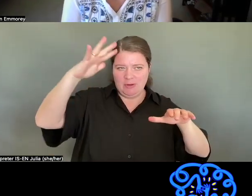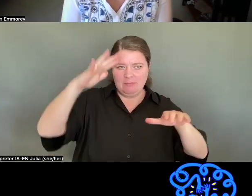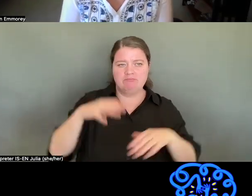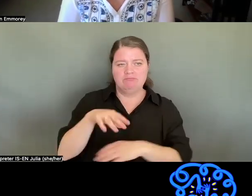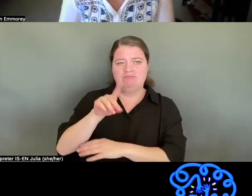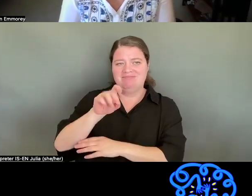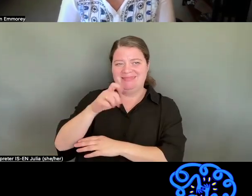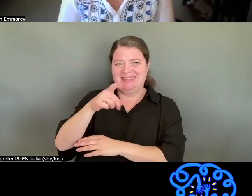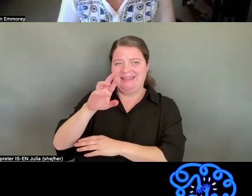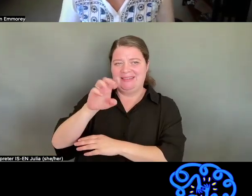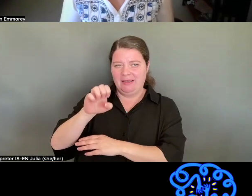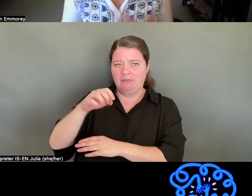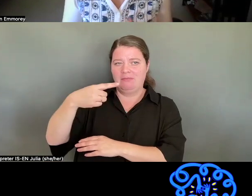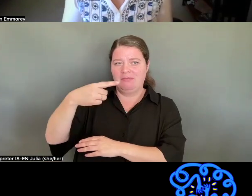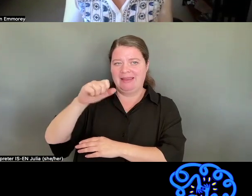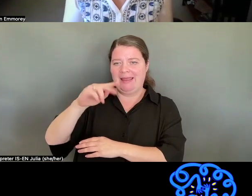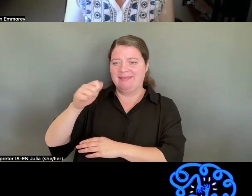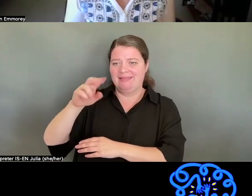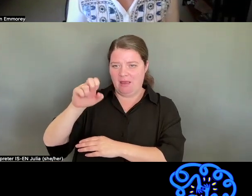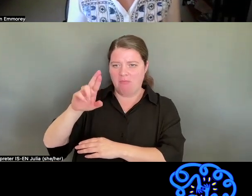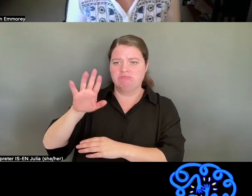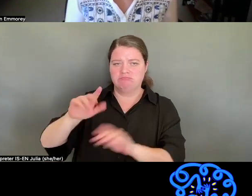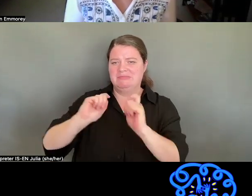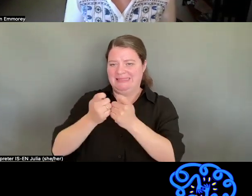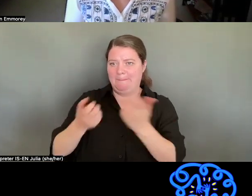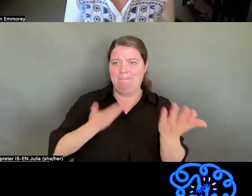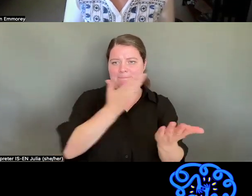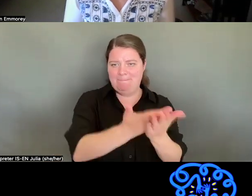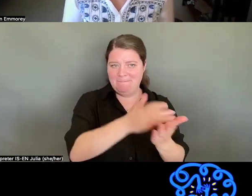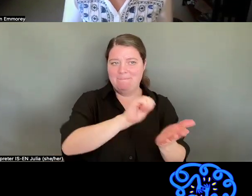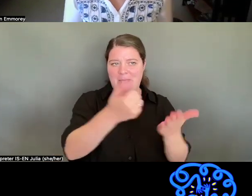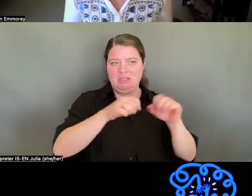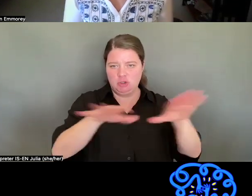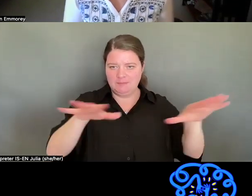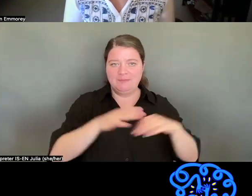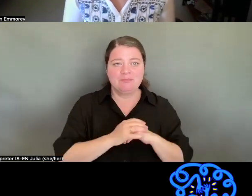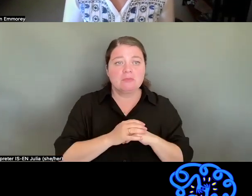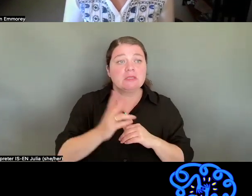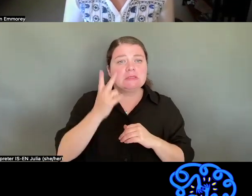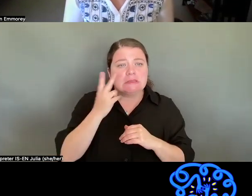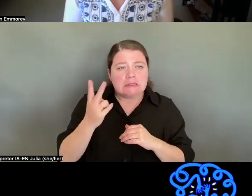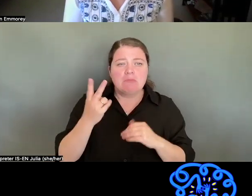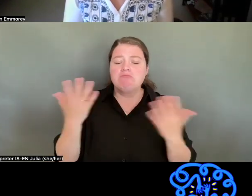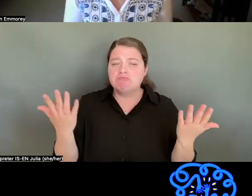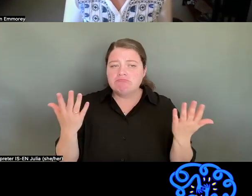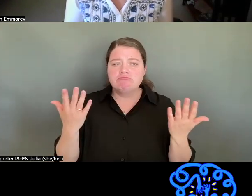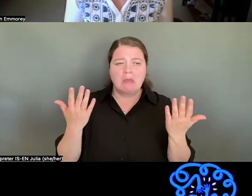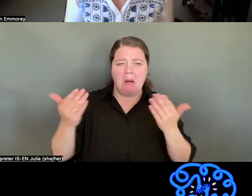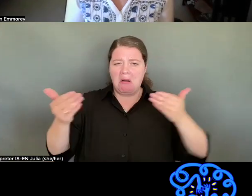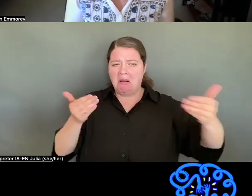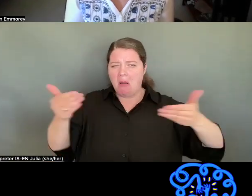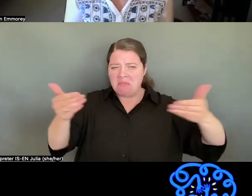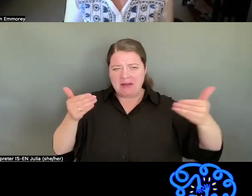colleagues. And this is a cognitive theory of analogy, which proposes that there is a